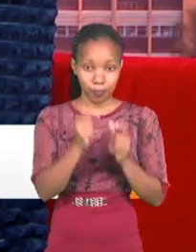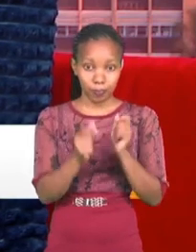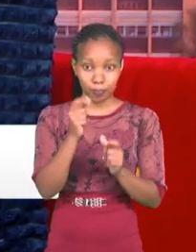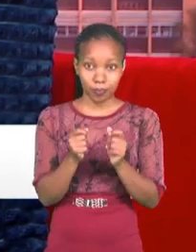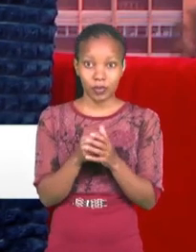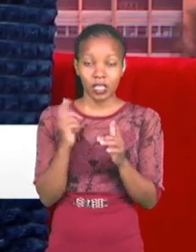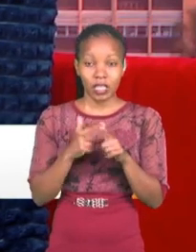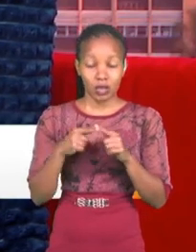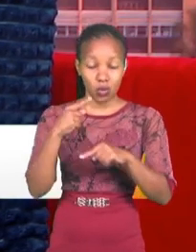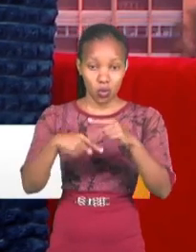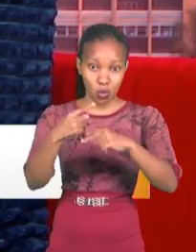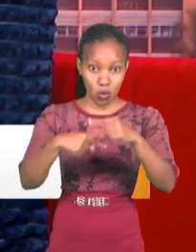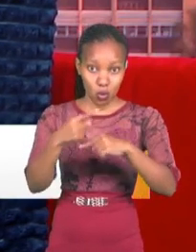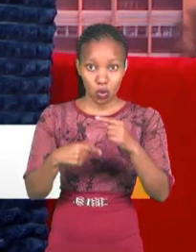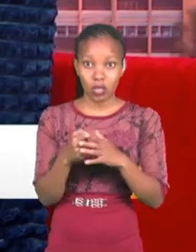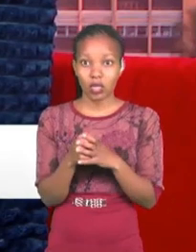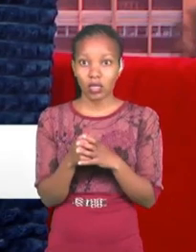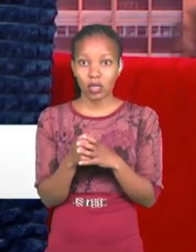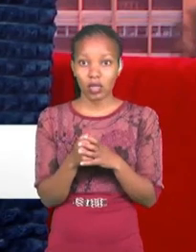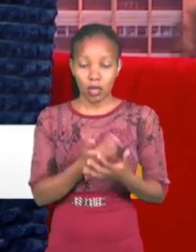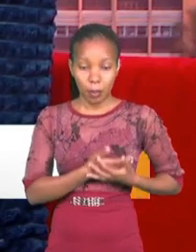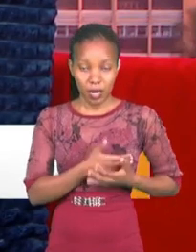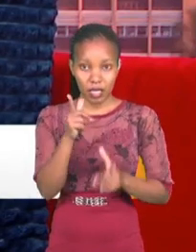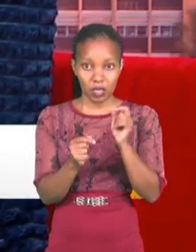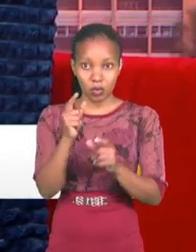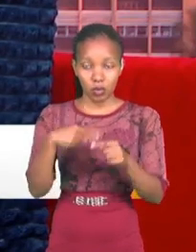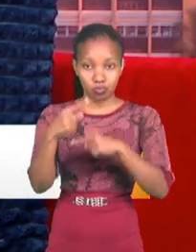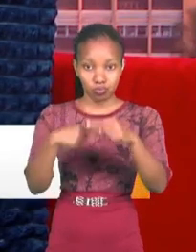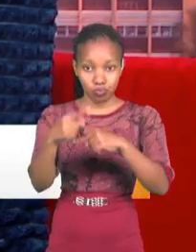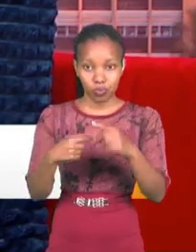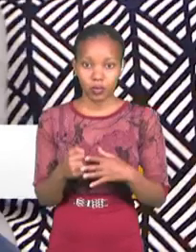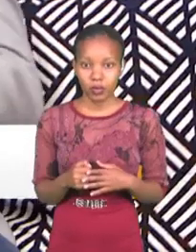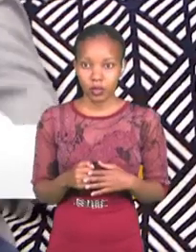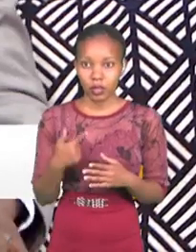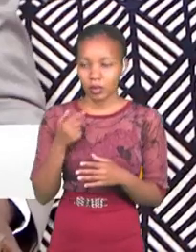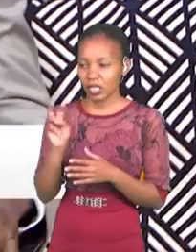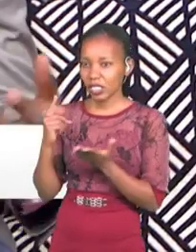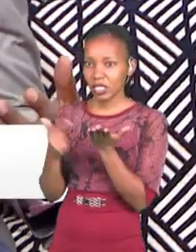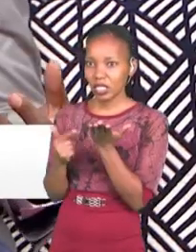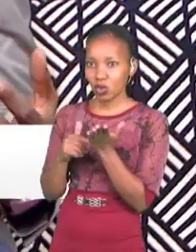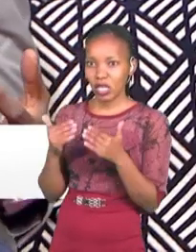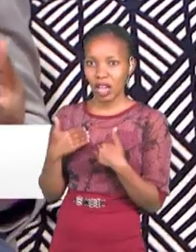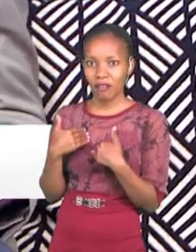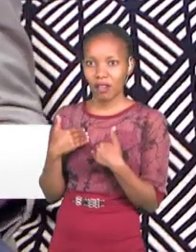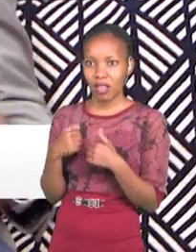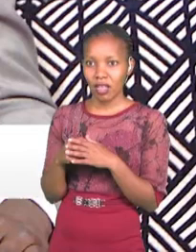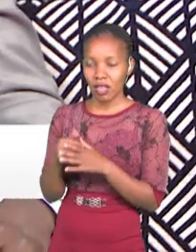continuous stimulation that breast milk can produce regularly. And I see technology has done it. Even you have the milk banks whereby